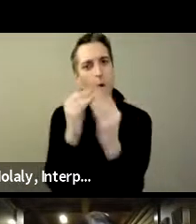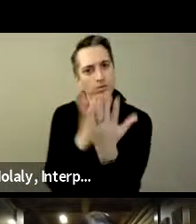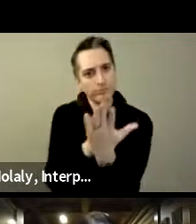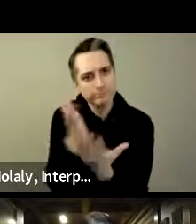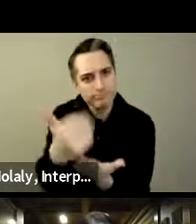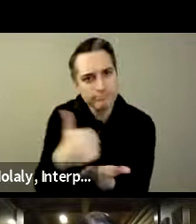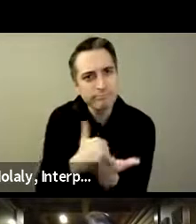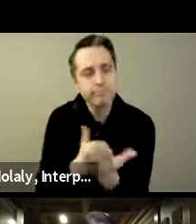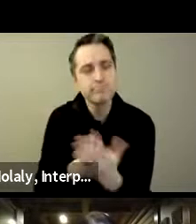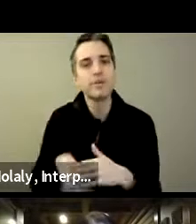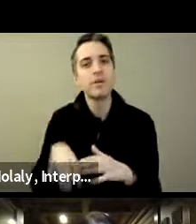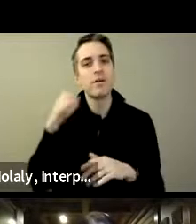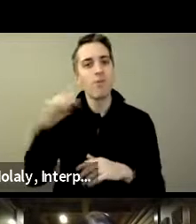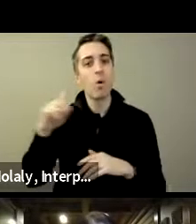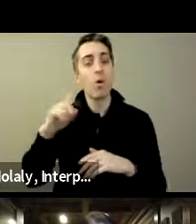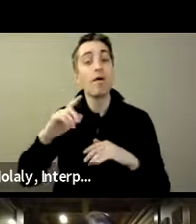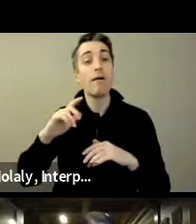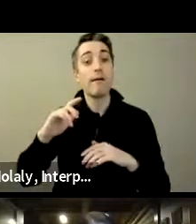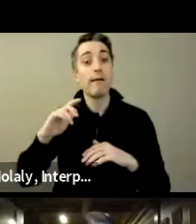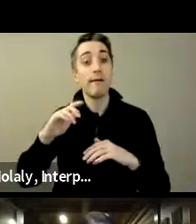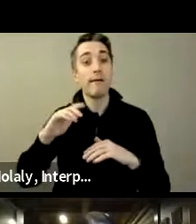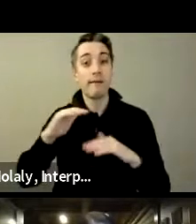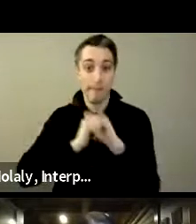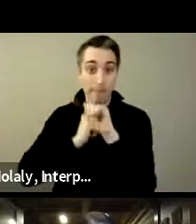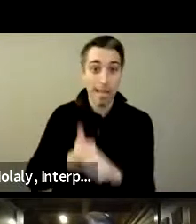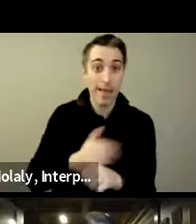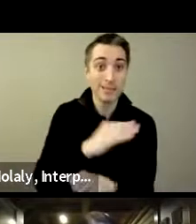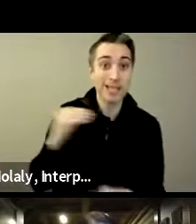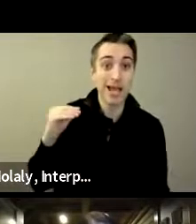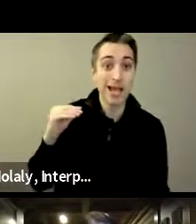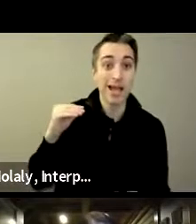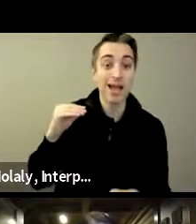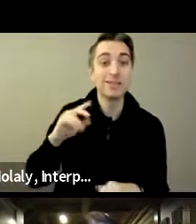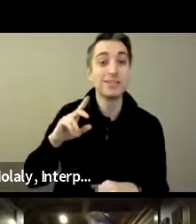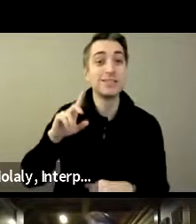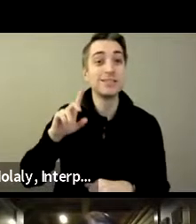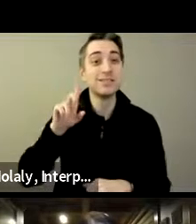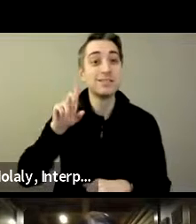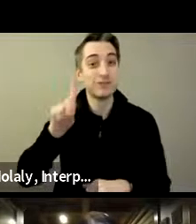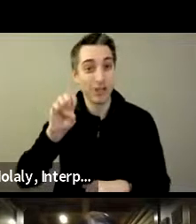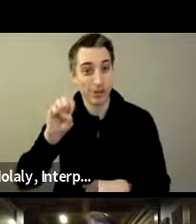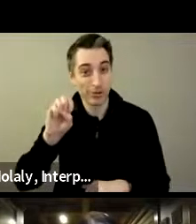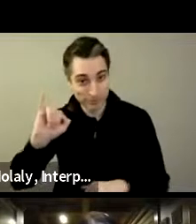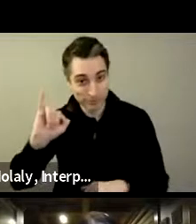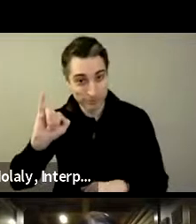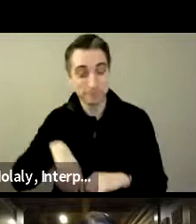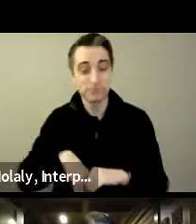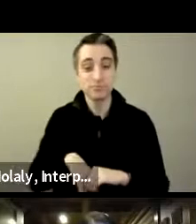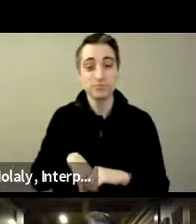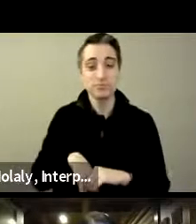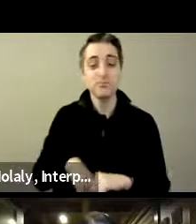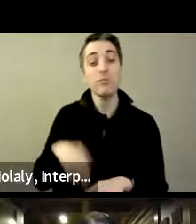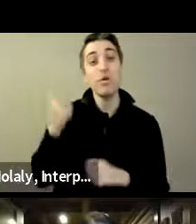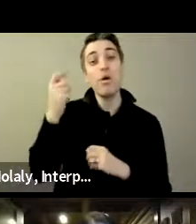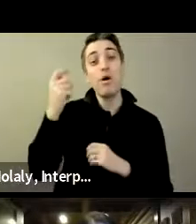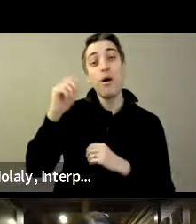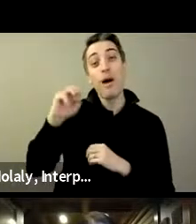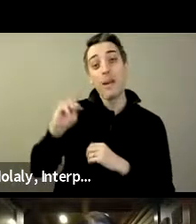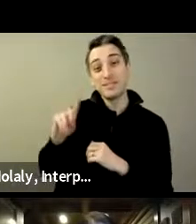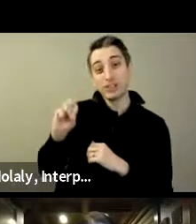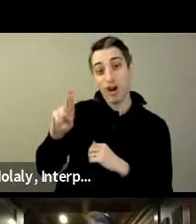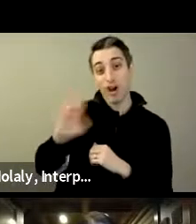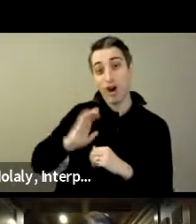compliance and DEI work across state agencies. I can proudly and humbly say that NDCR's template, toolkits, and